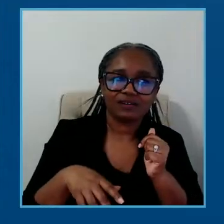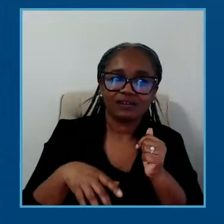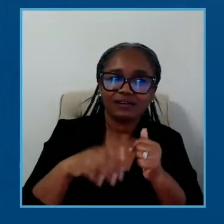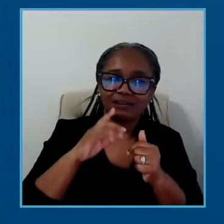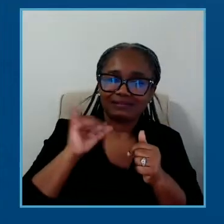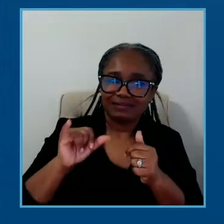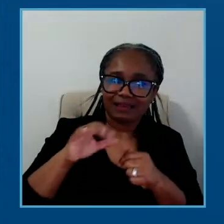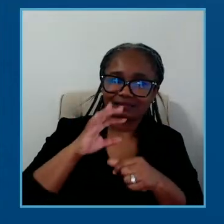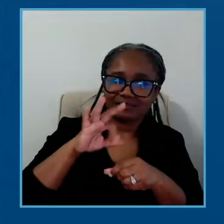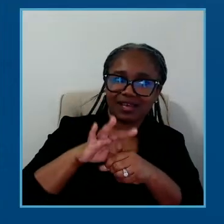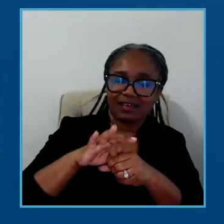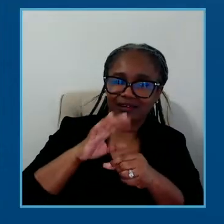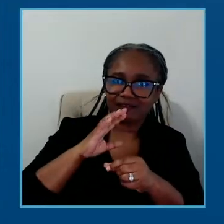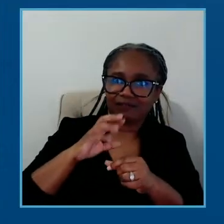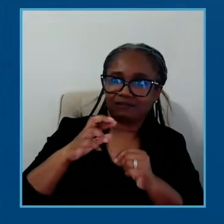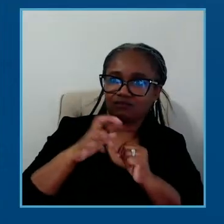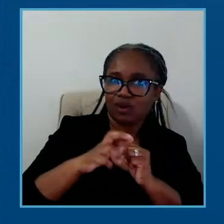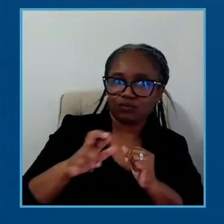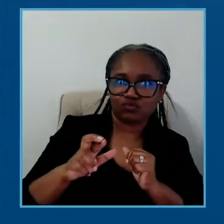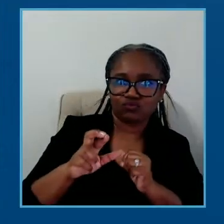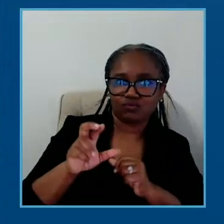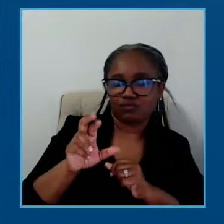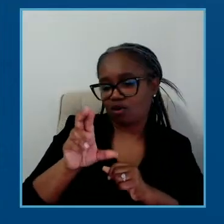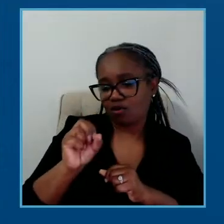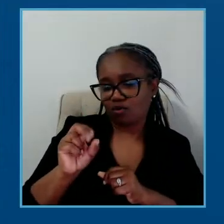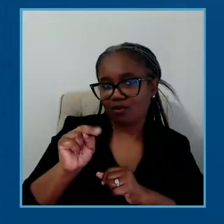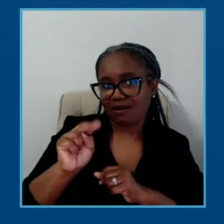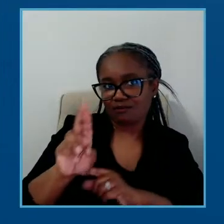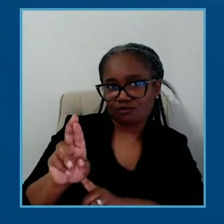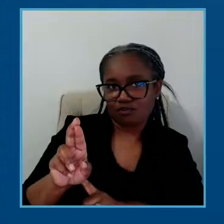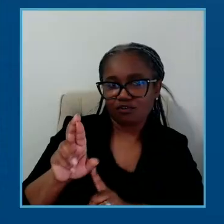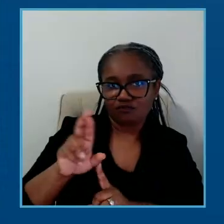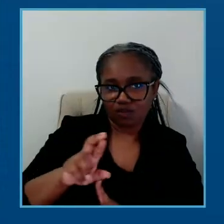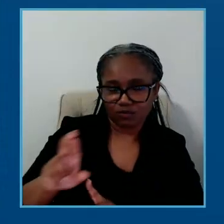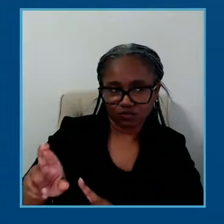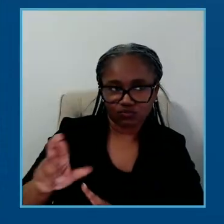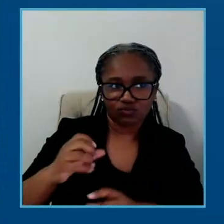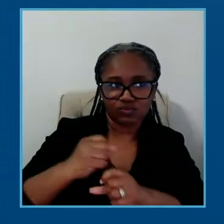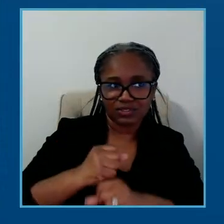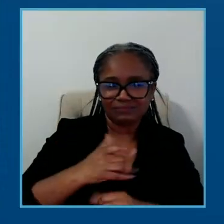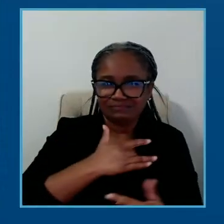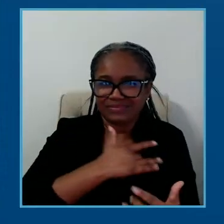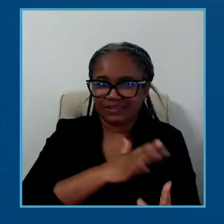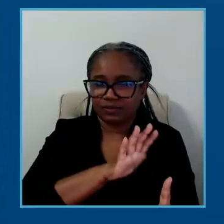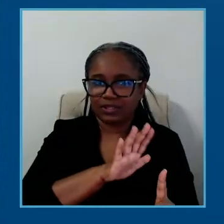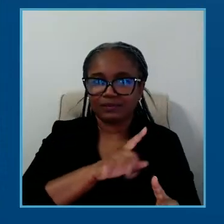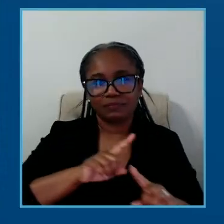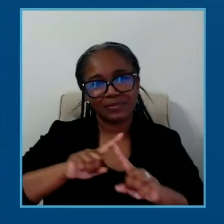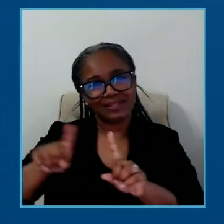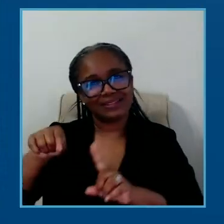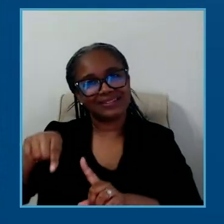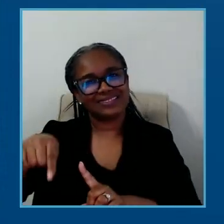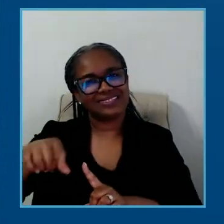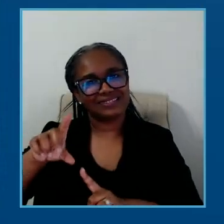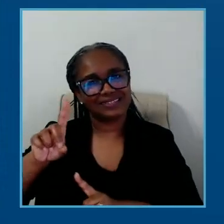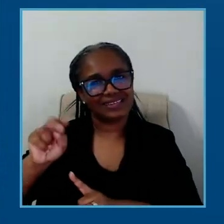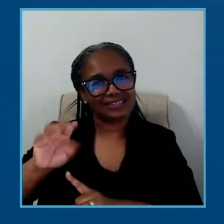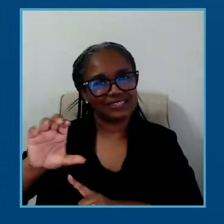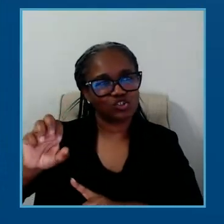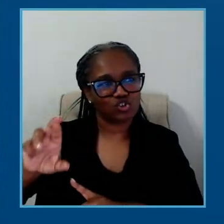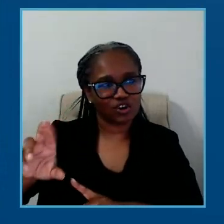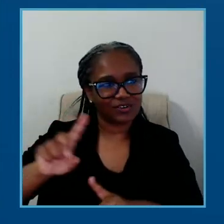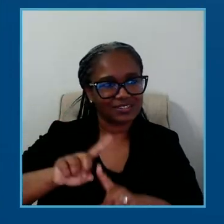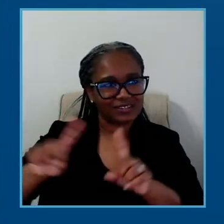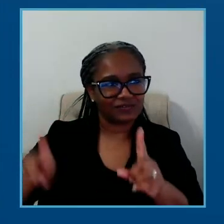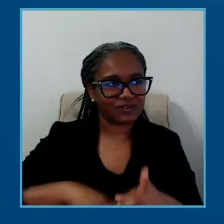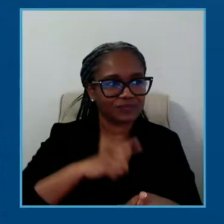participation. Article 8, Section 1, for example, the Democratic Party of the United States shall be open to all who desire to support the